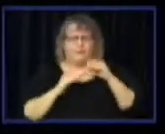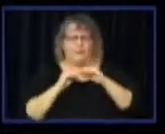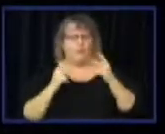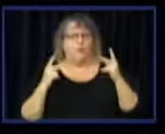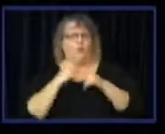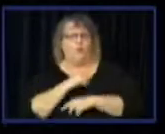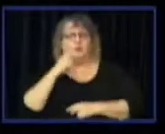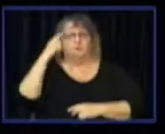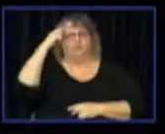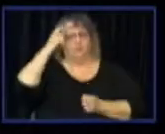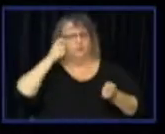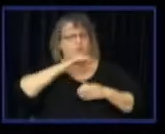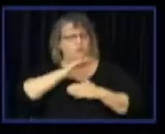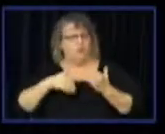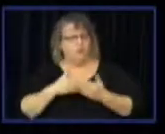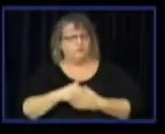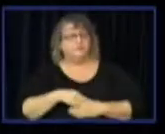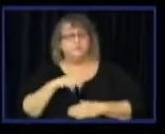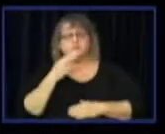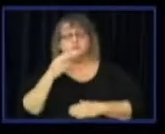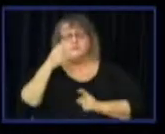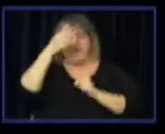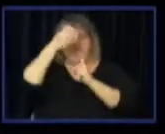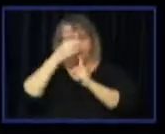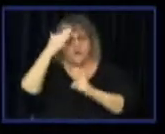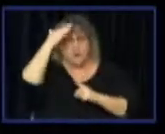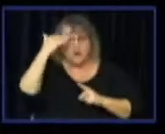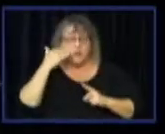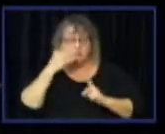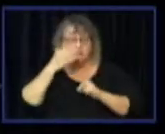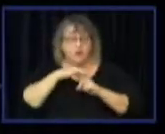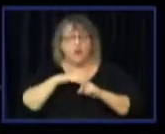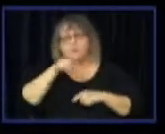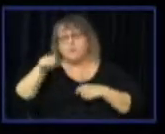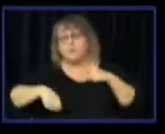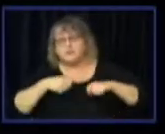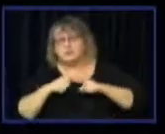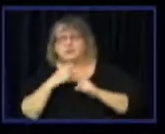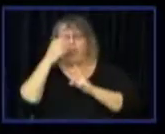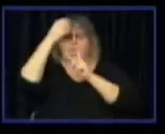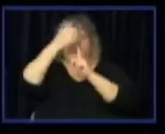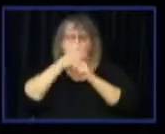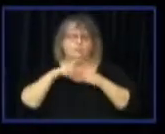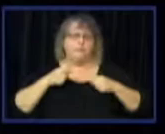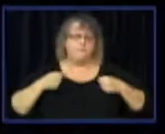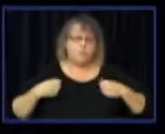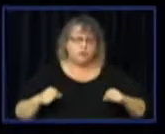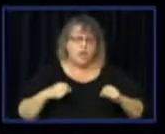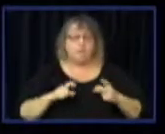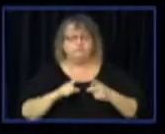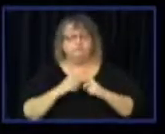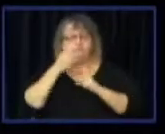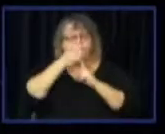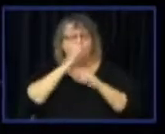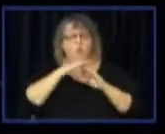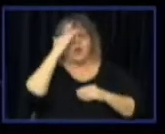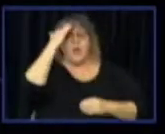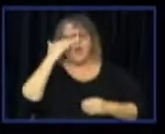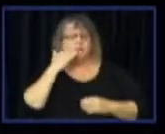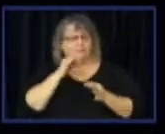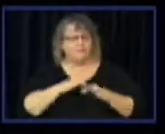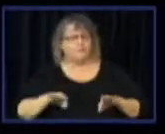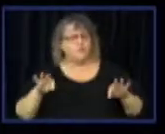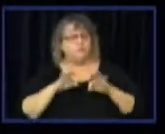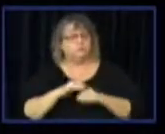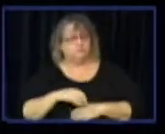runs everything. So helmets are very important if you're going to go out and ride a bike or a motorcycle. And